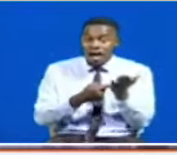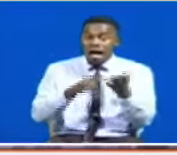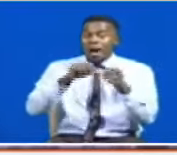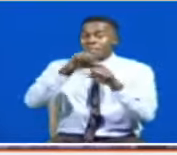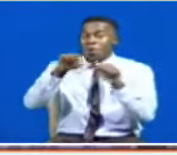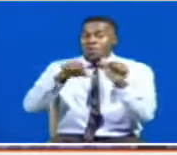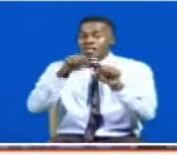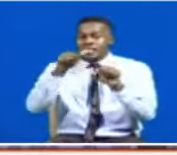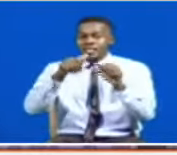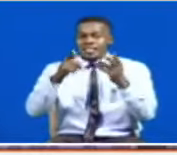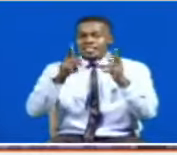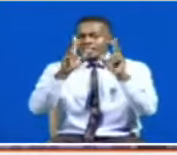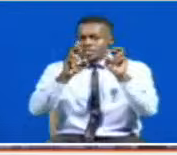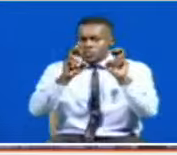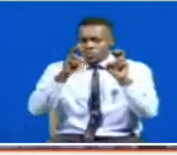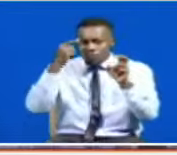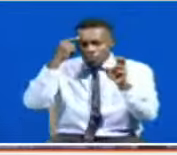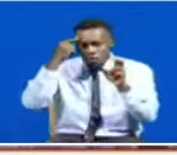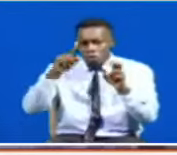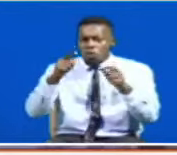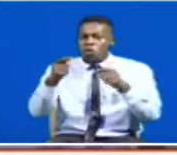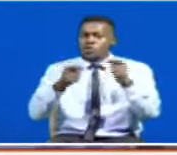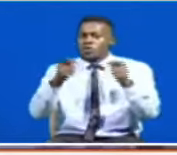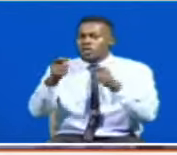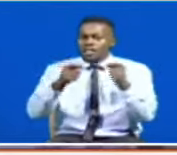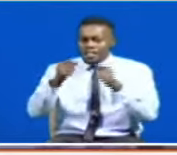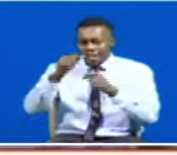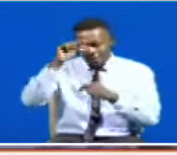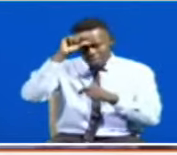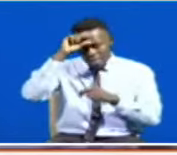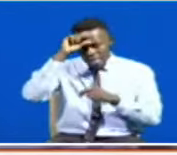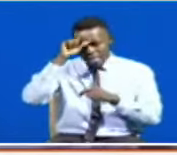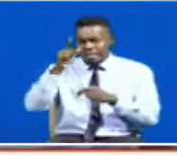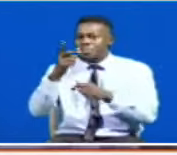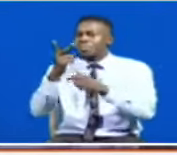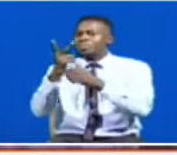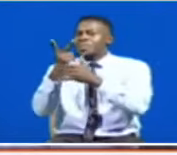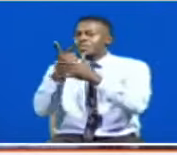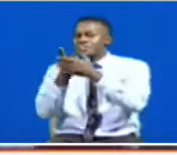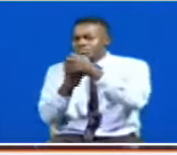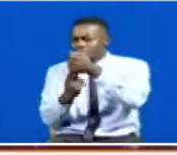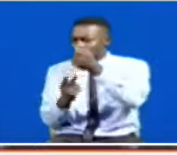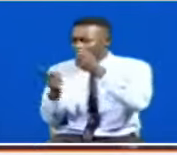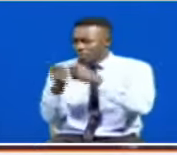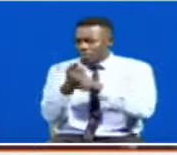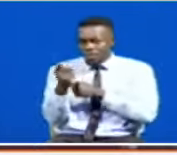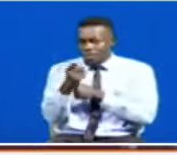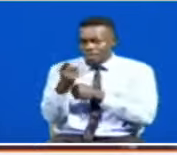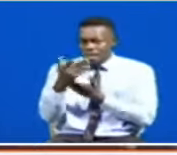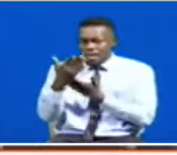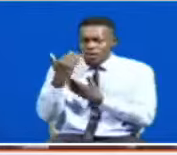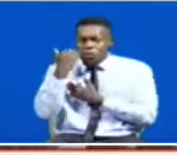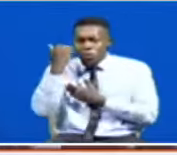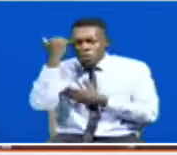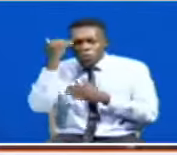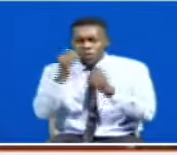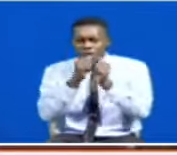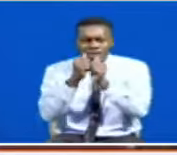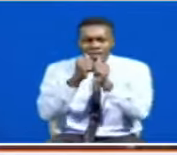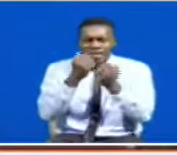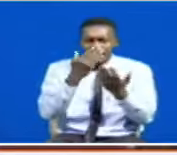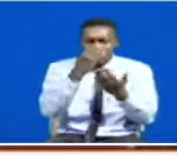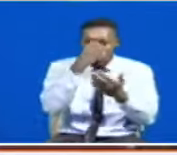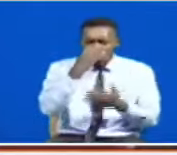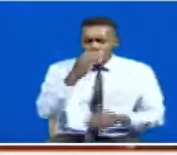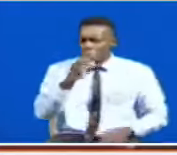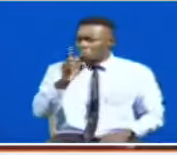of governance, the case should be held in a neutral ground. But this means that the judiciary itself